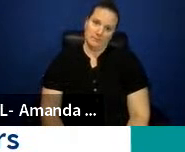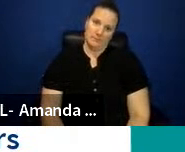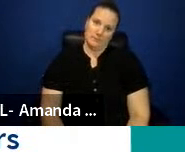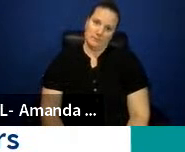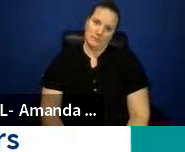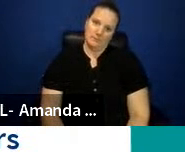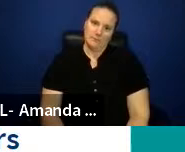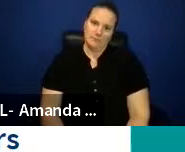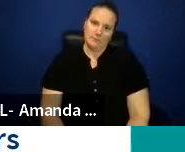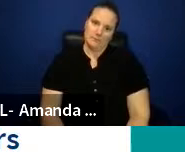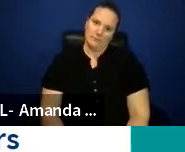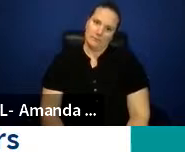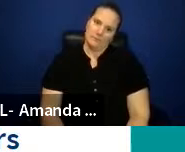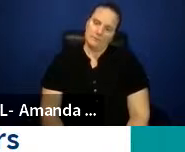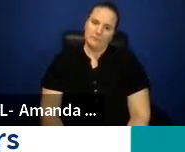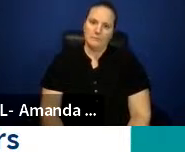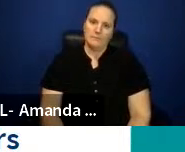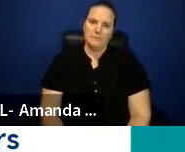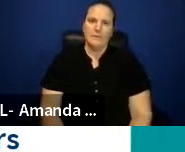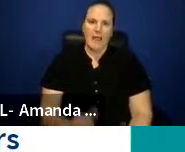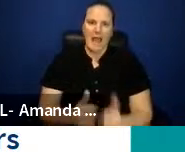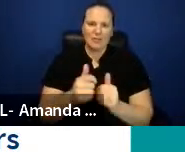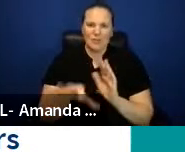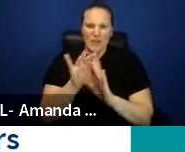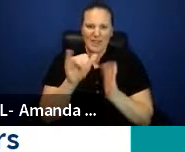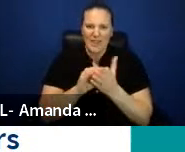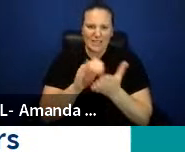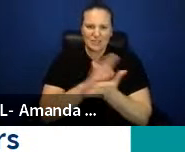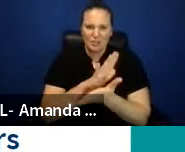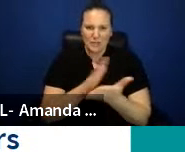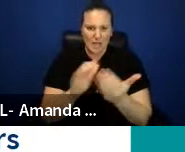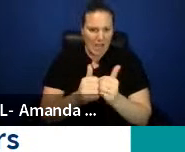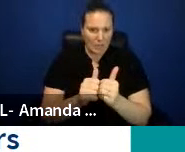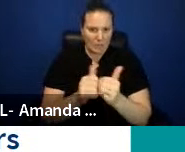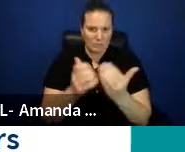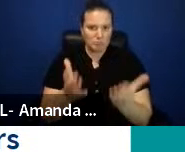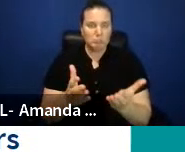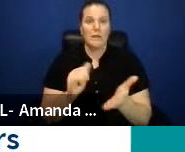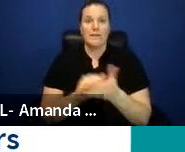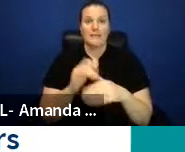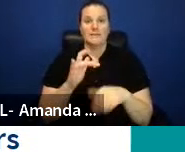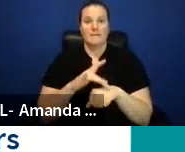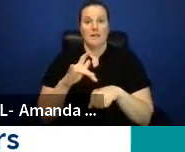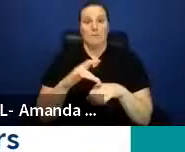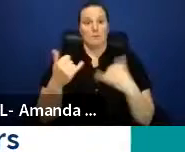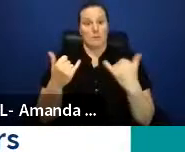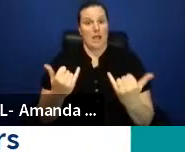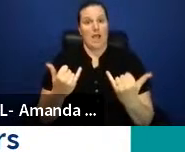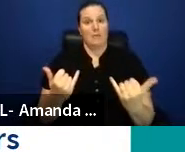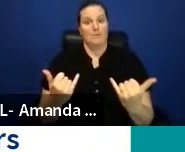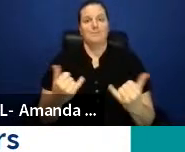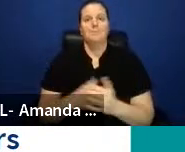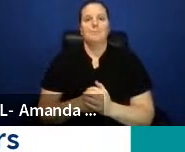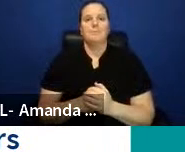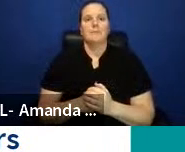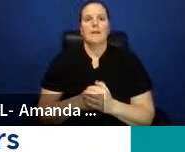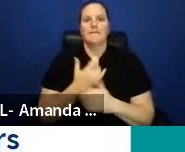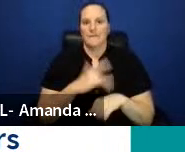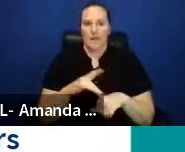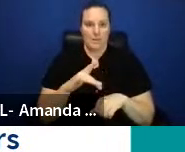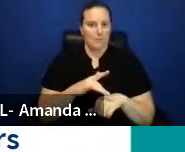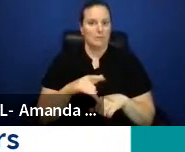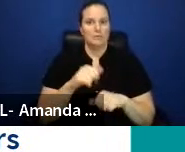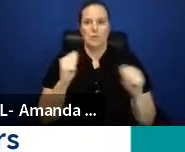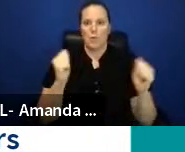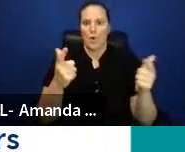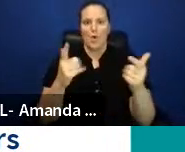So how do you find our document? The document is available now, and it's available to